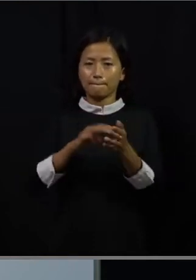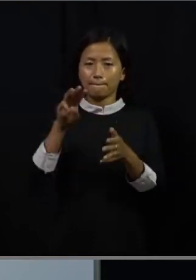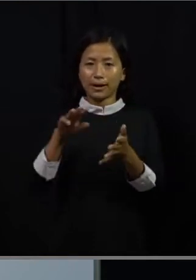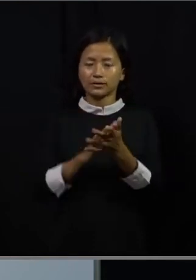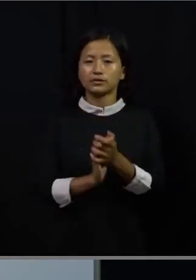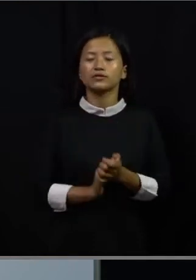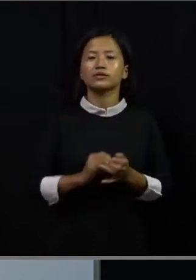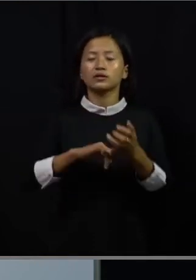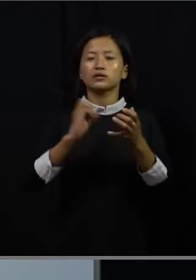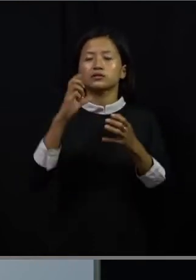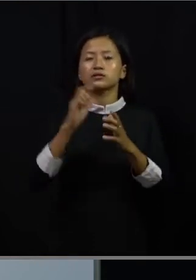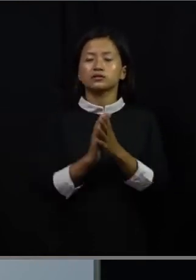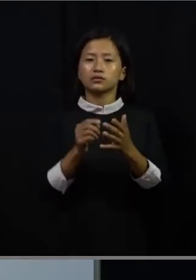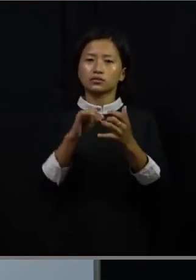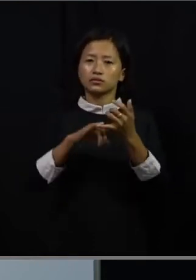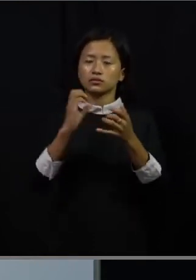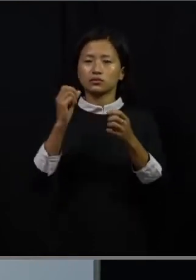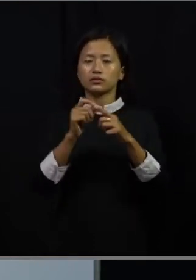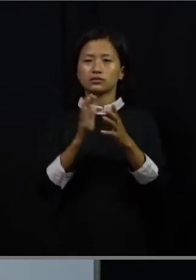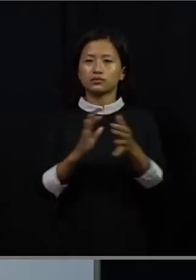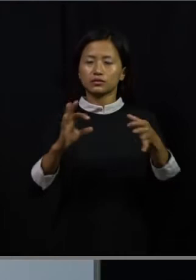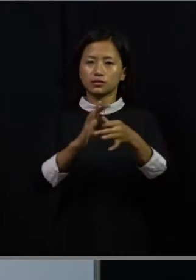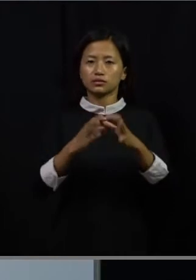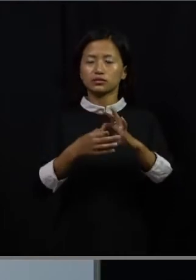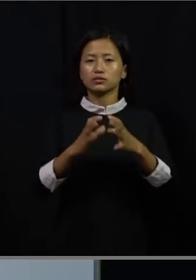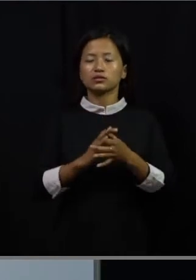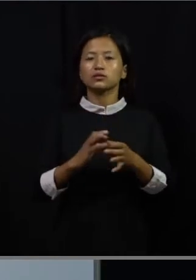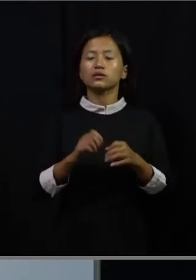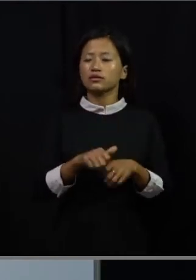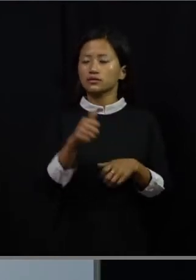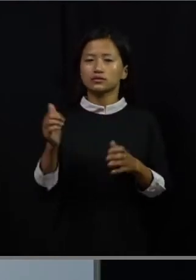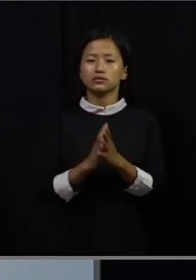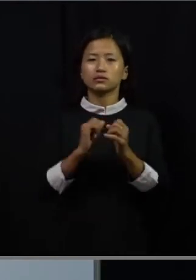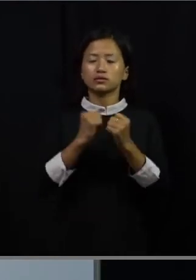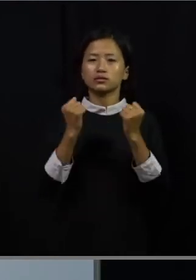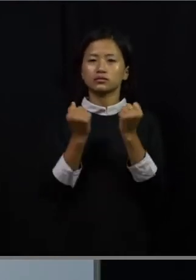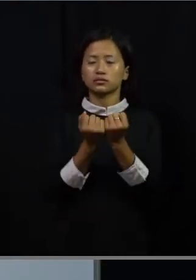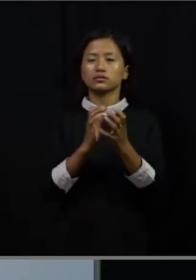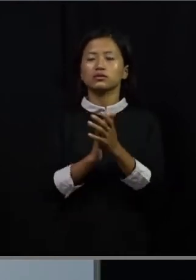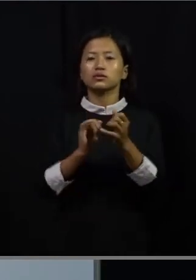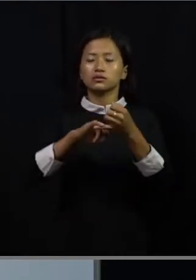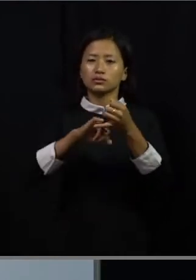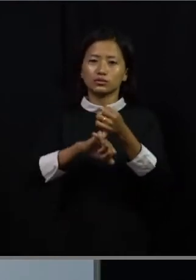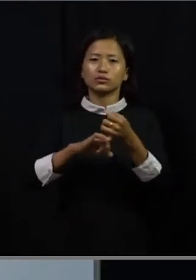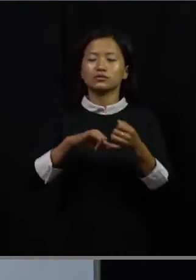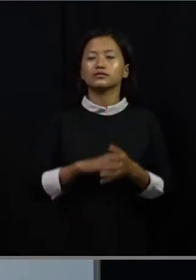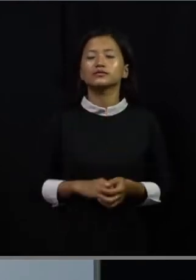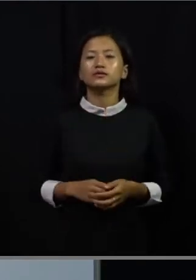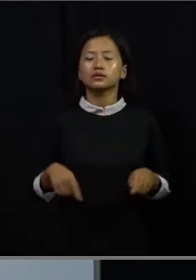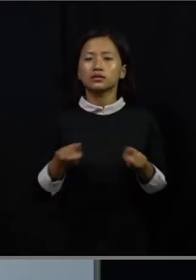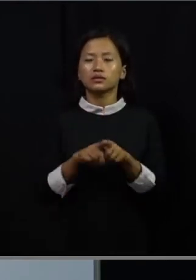of sociology, and also the relationship between other social sciences, right? We have discussed